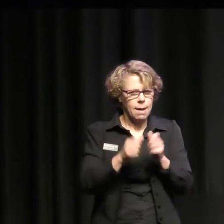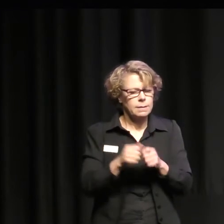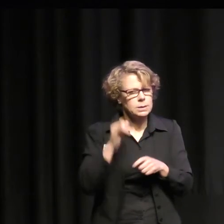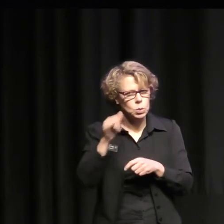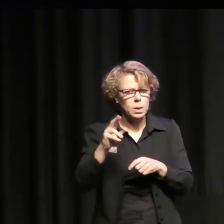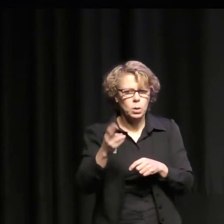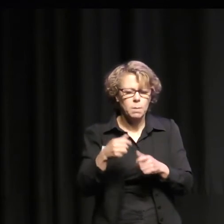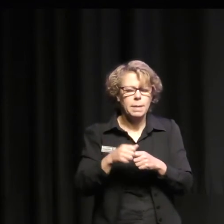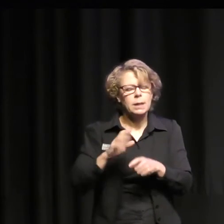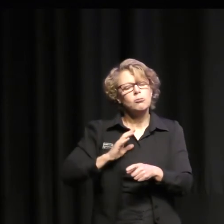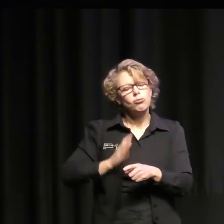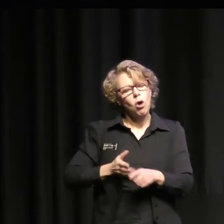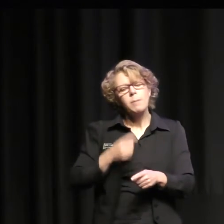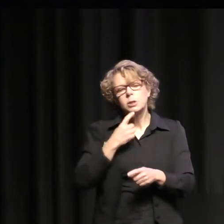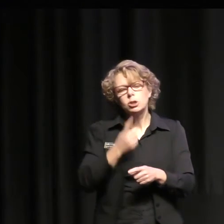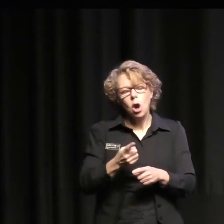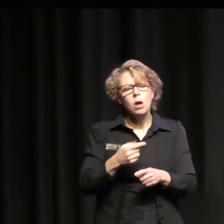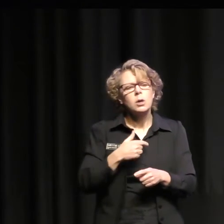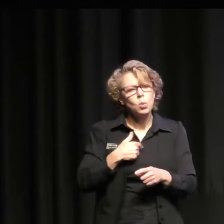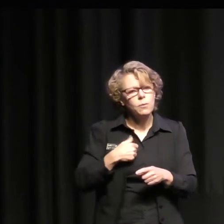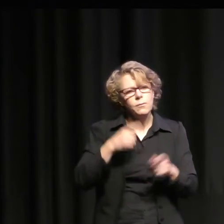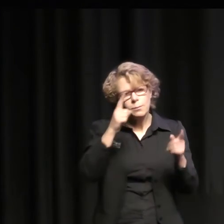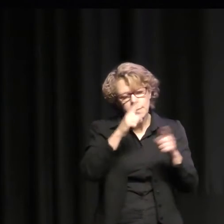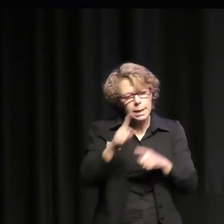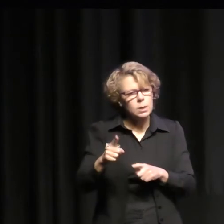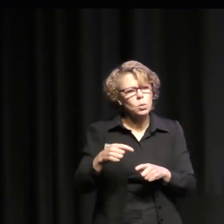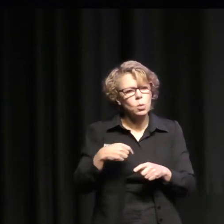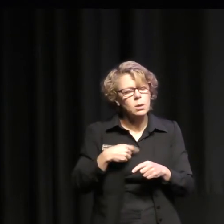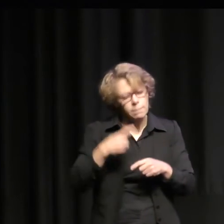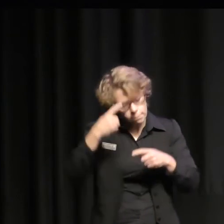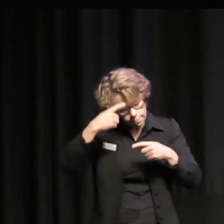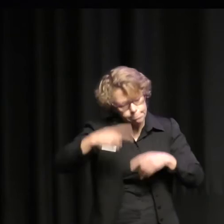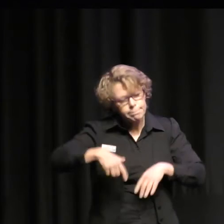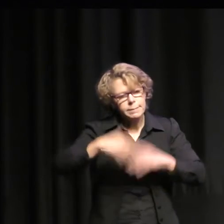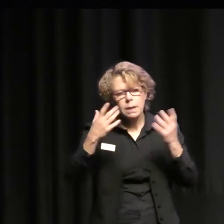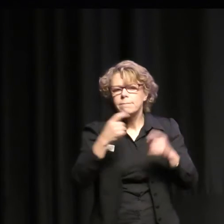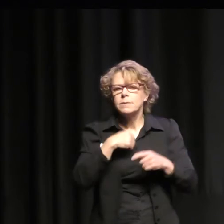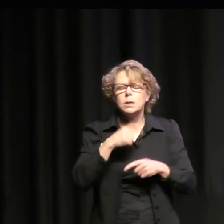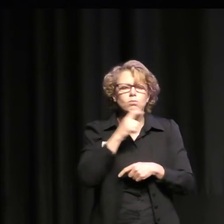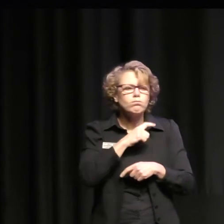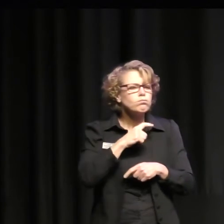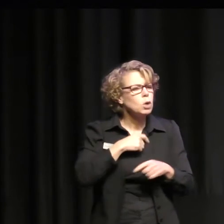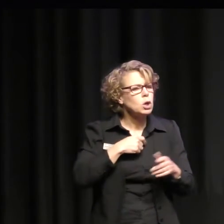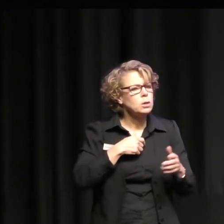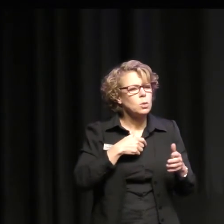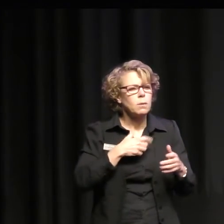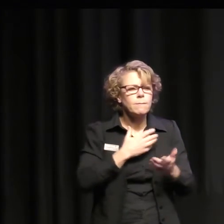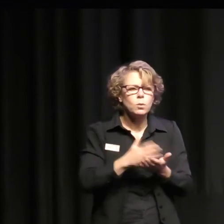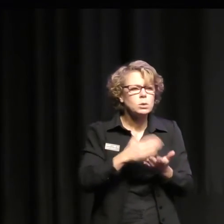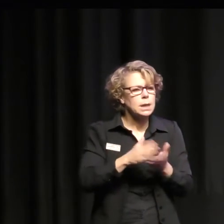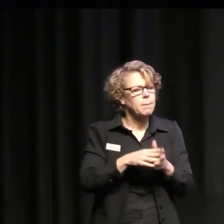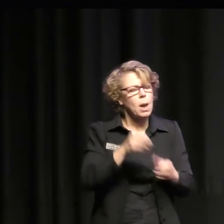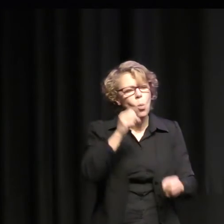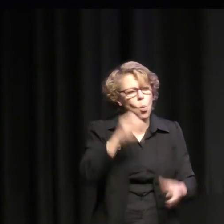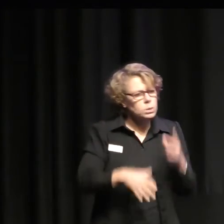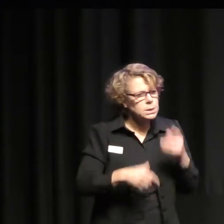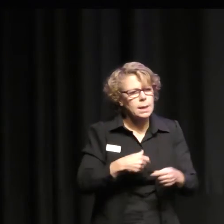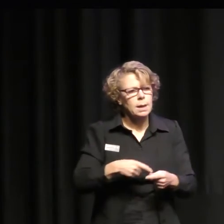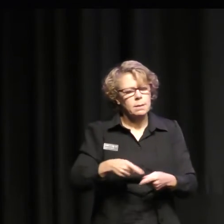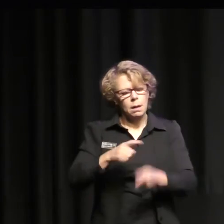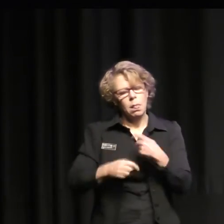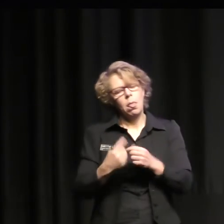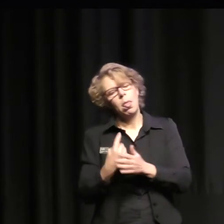said, people realized we cannot go on with this inequality, insecurity, deprivation